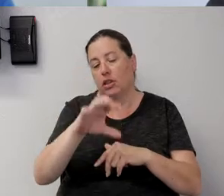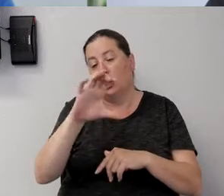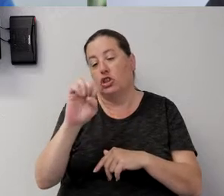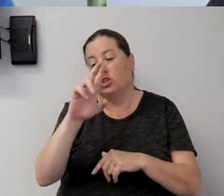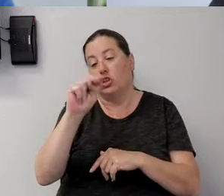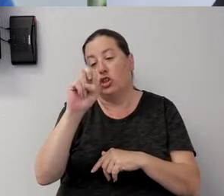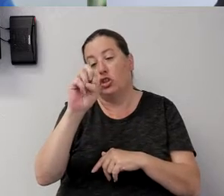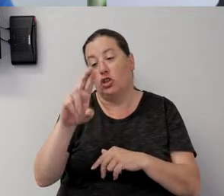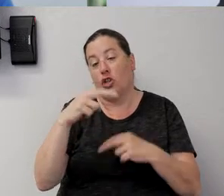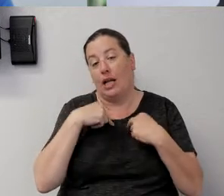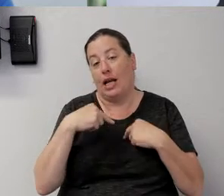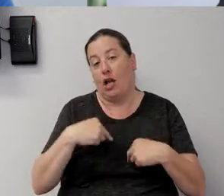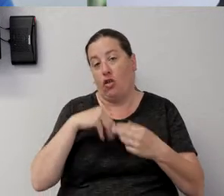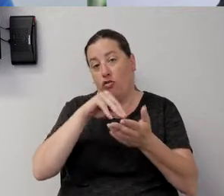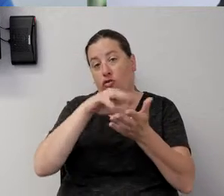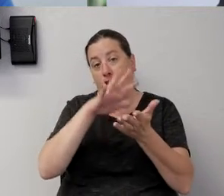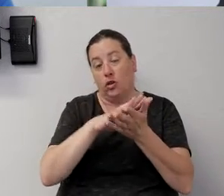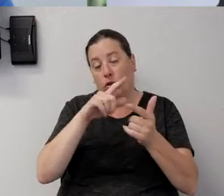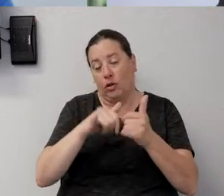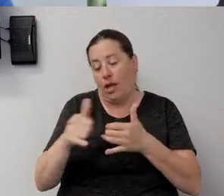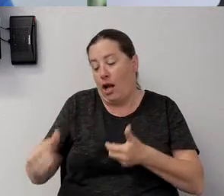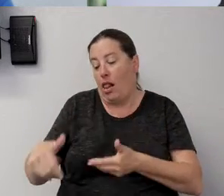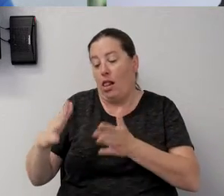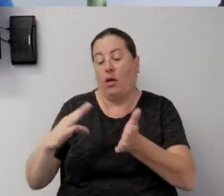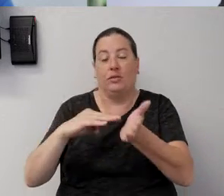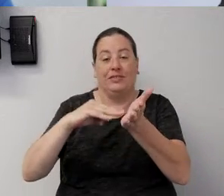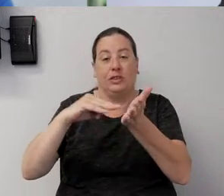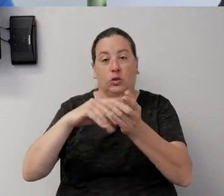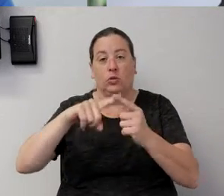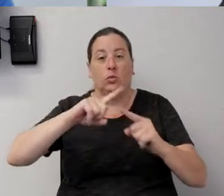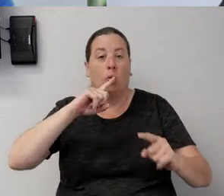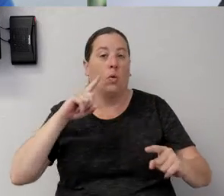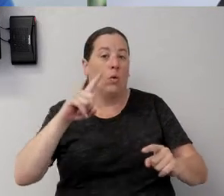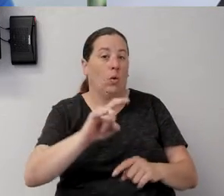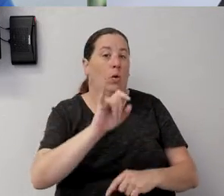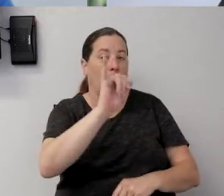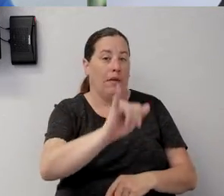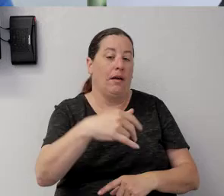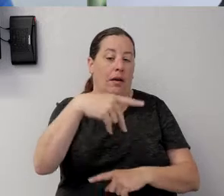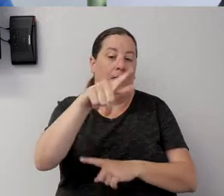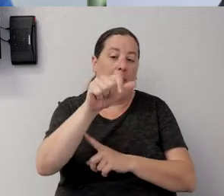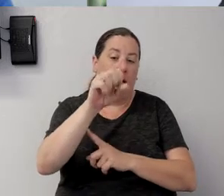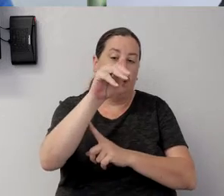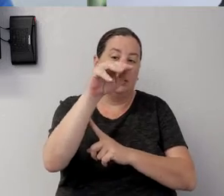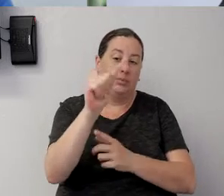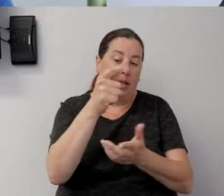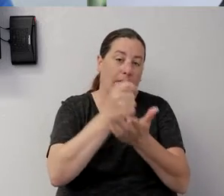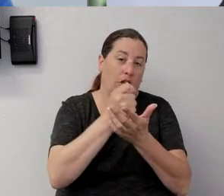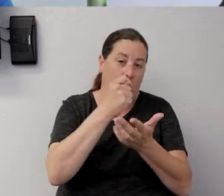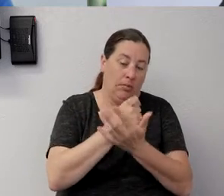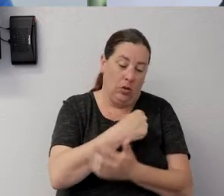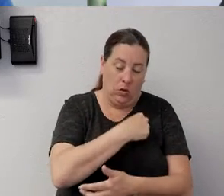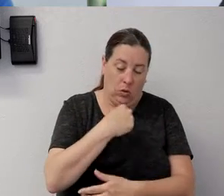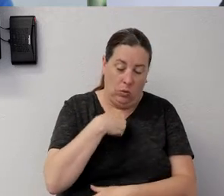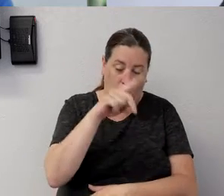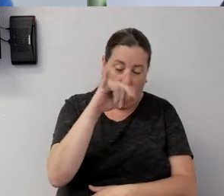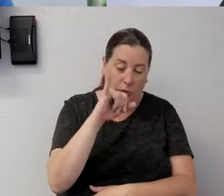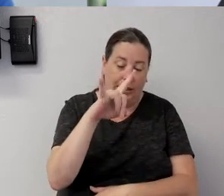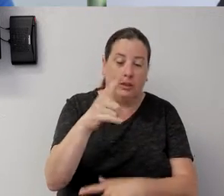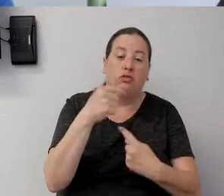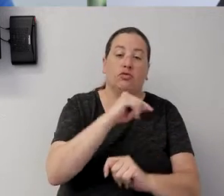does allow physicians to order that plasma therapy. We did administer our first